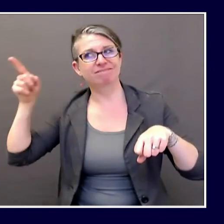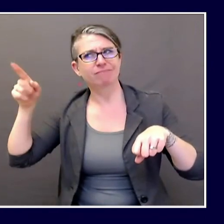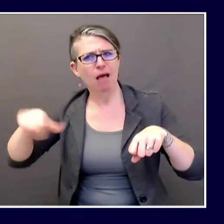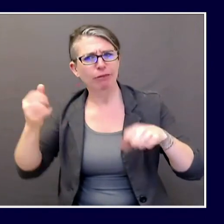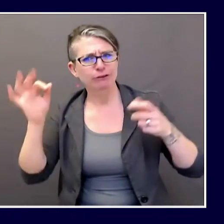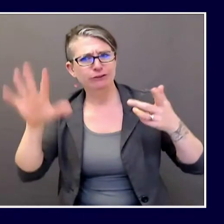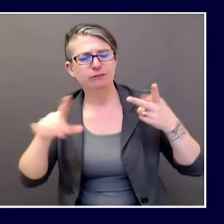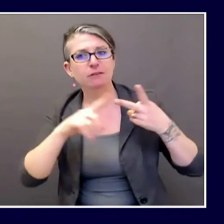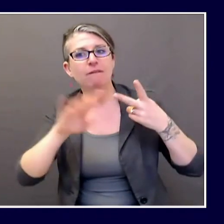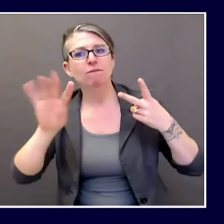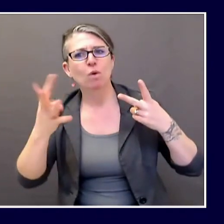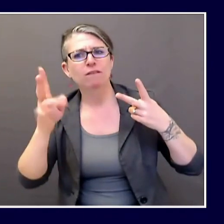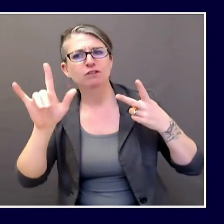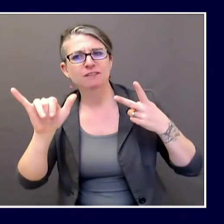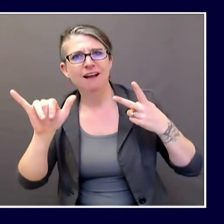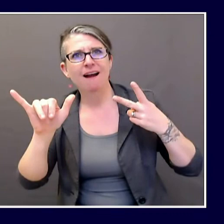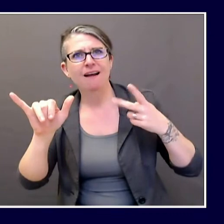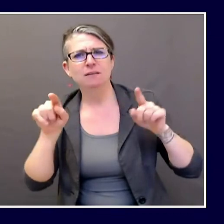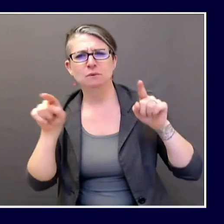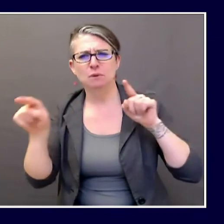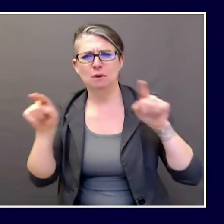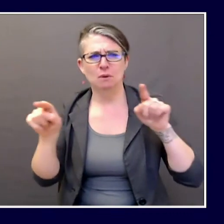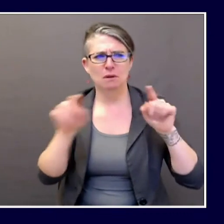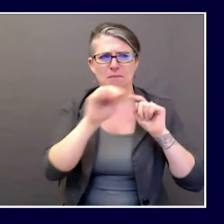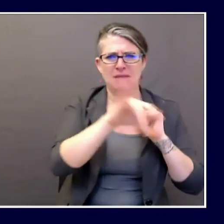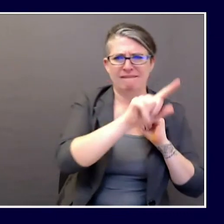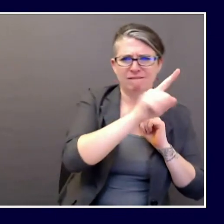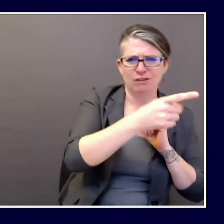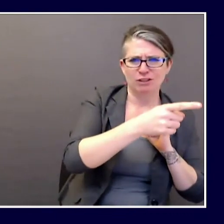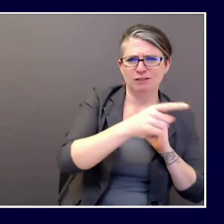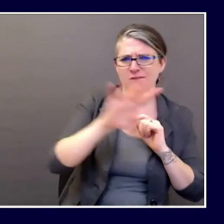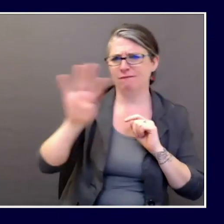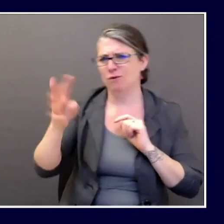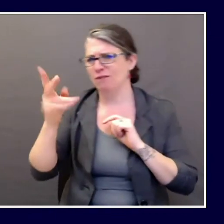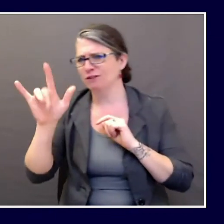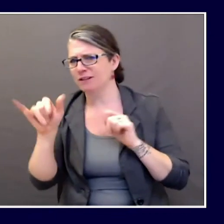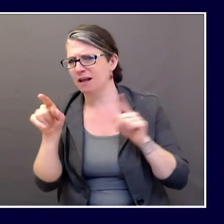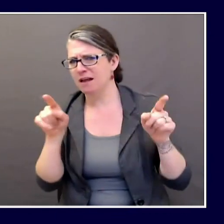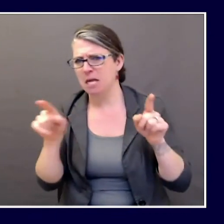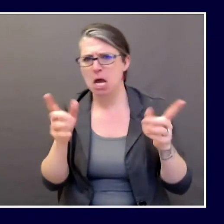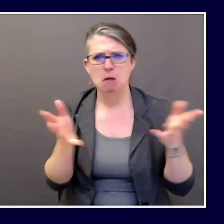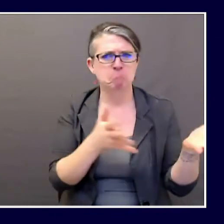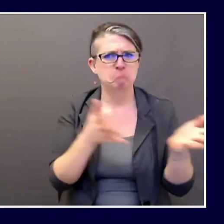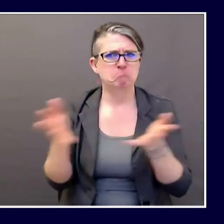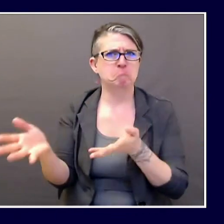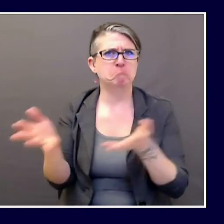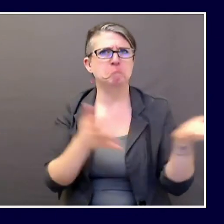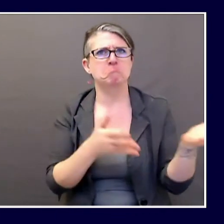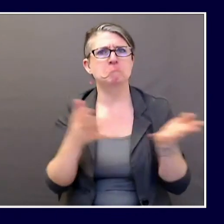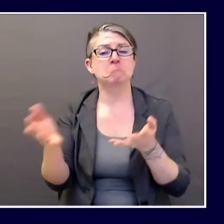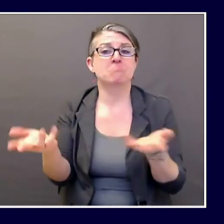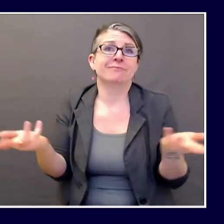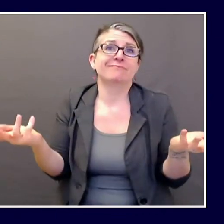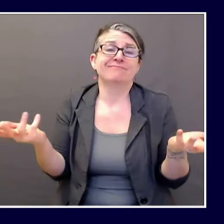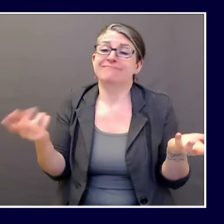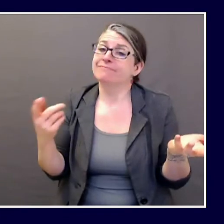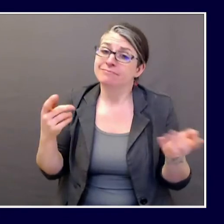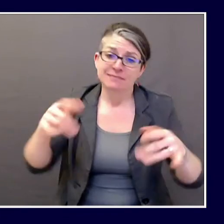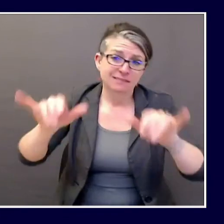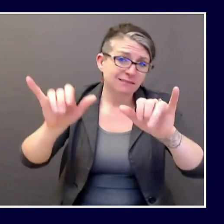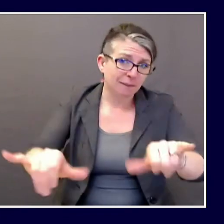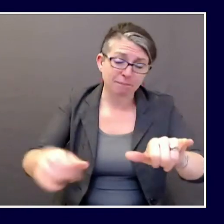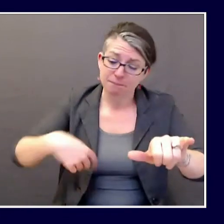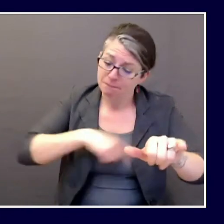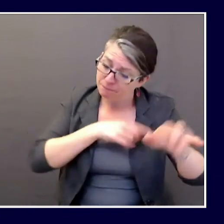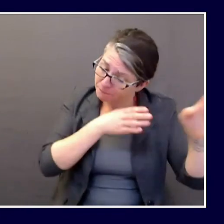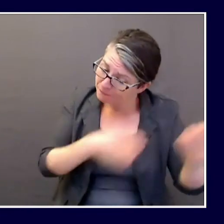happening. So what we're doing on our end, Stephen, is to try to build out that capacity as much as possible now, as I mentioned in connection with an